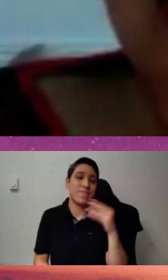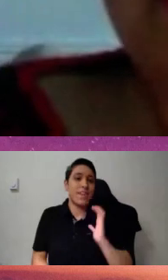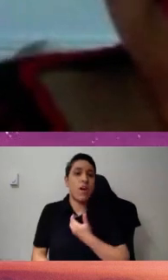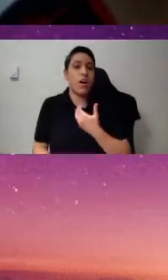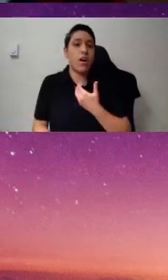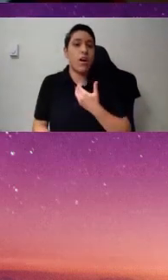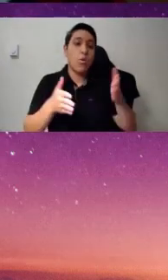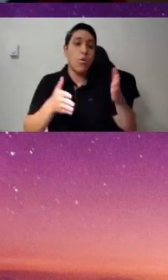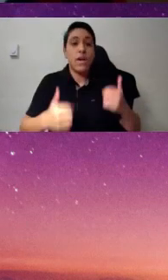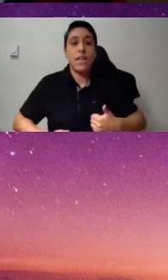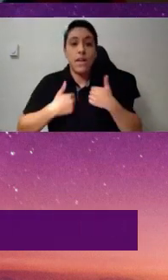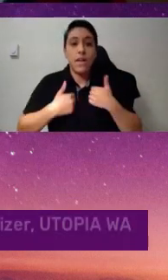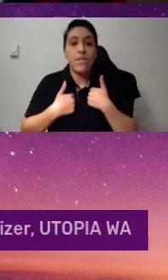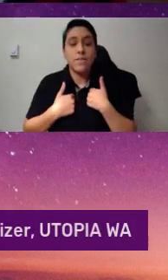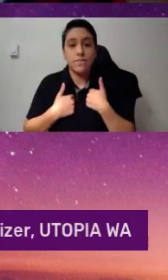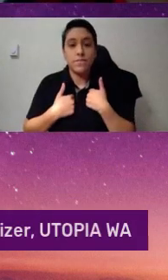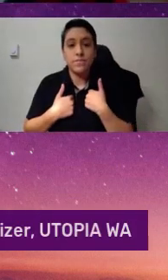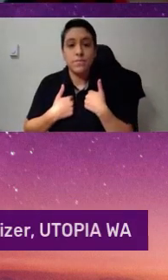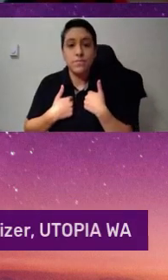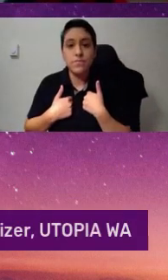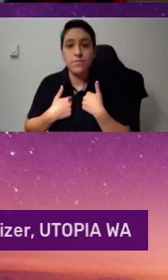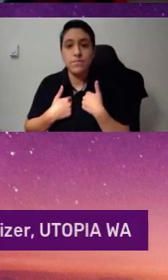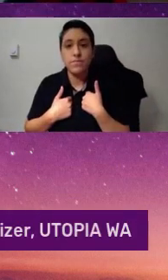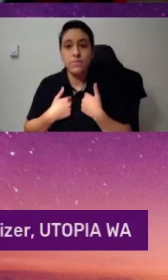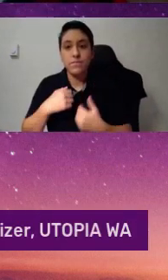And the delivery,